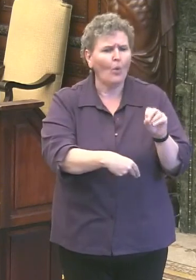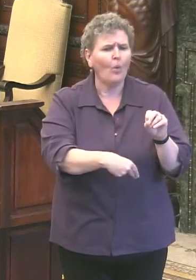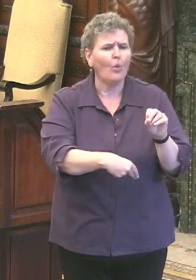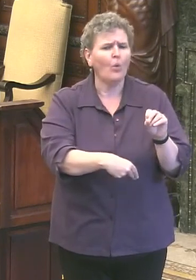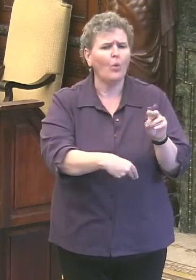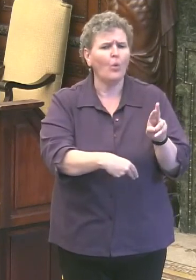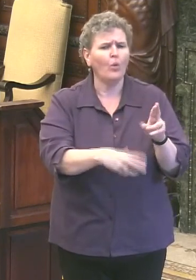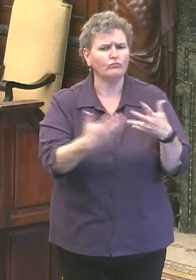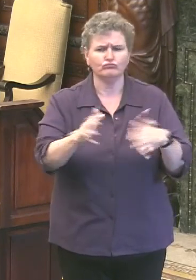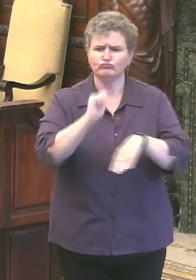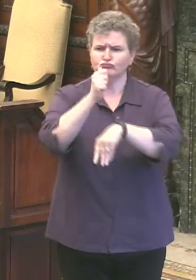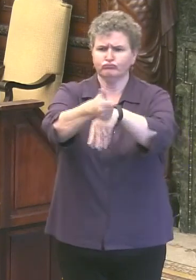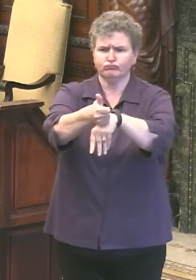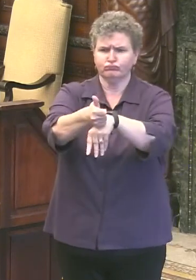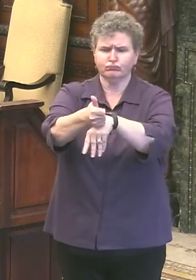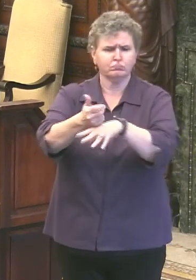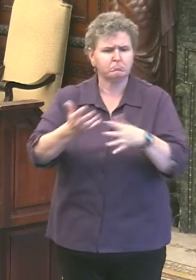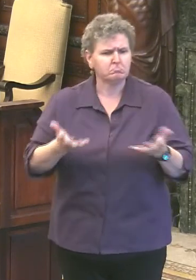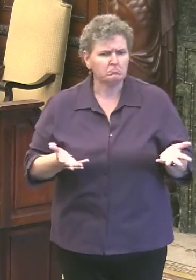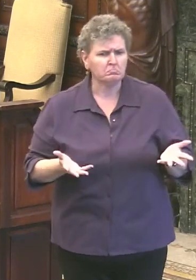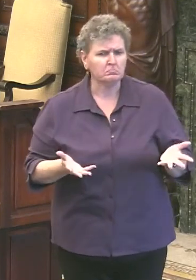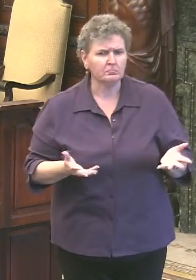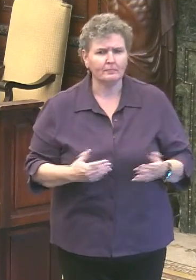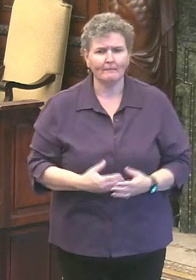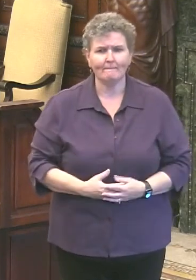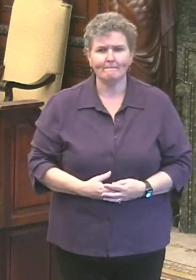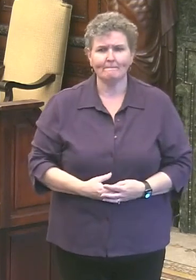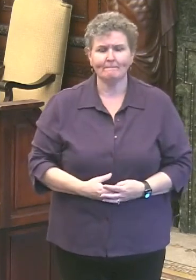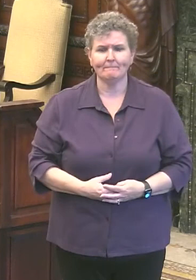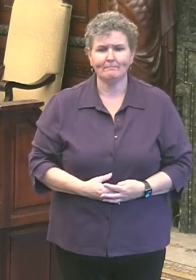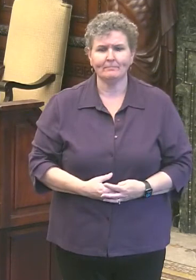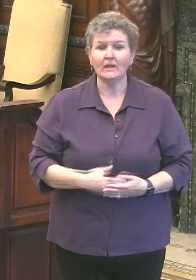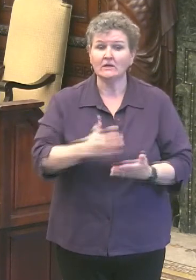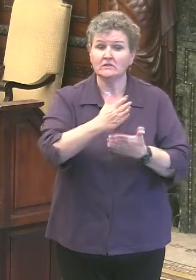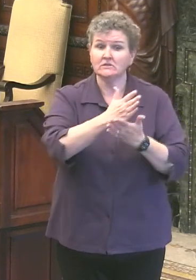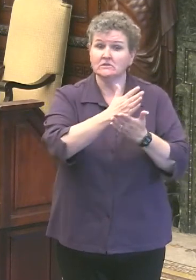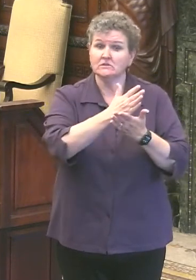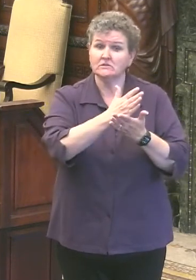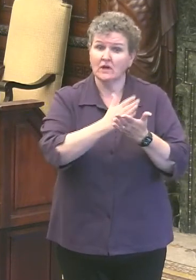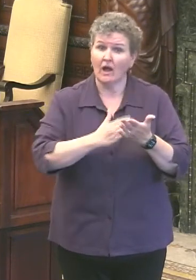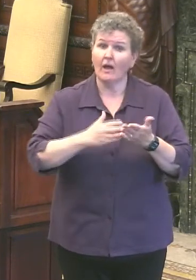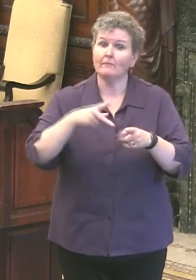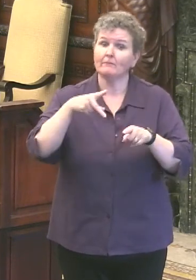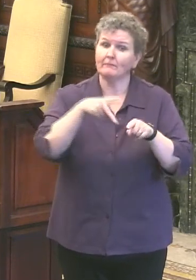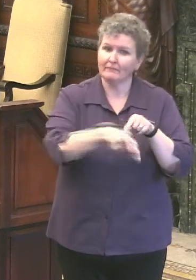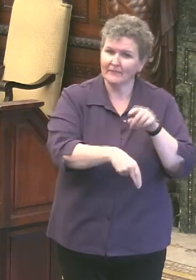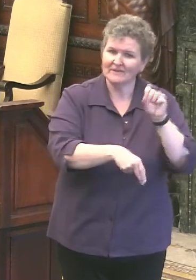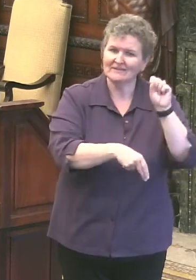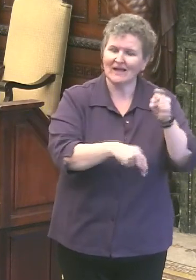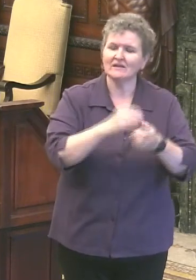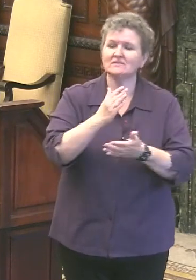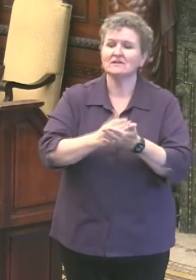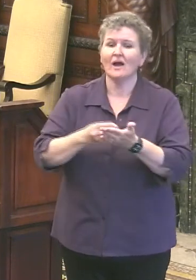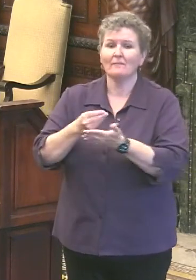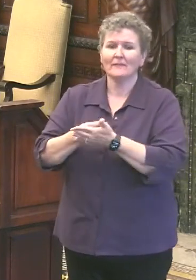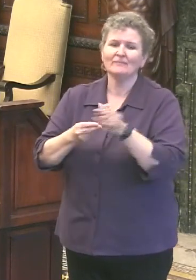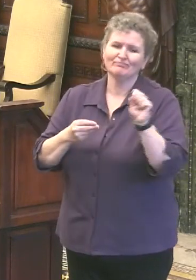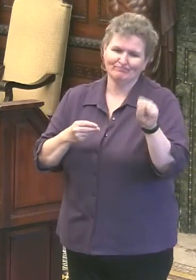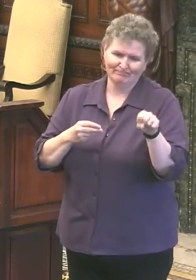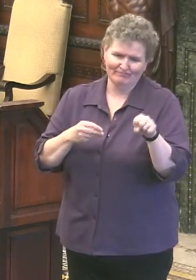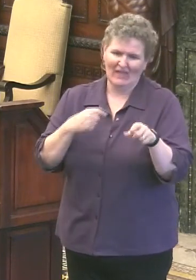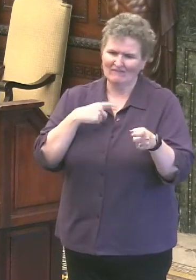or the budget was restored. So a portion of the Office of Violence Prevention was cut. So we made adjustments to the Youth Violence Reduction